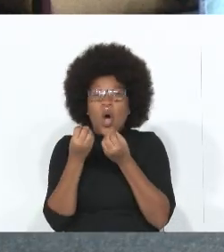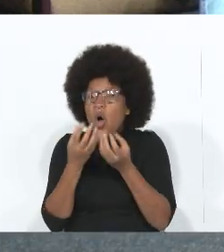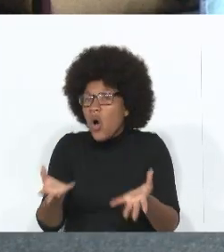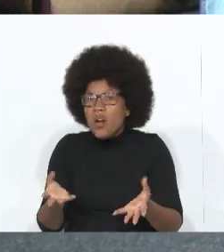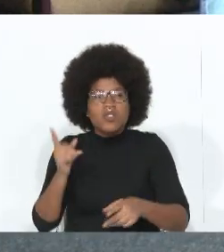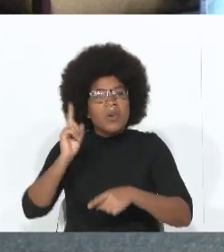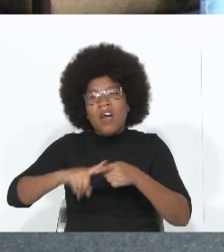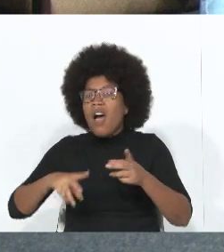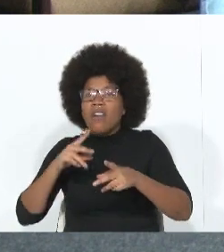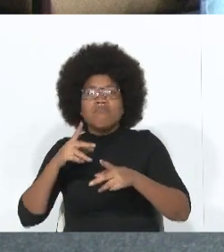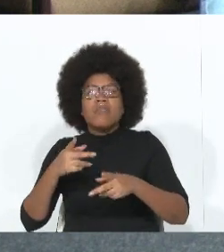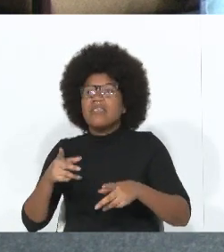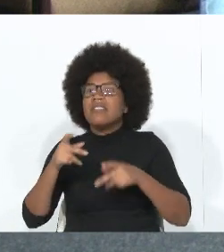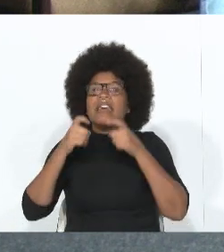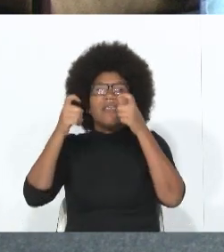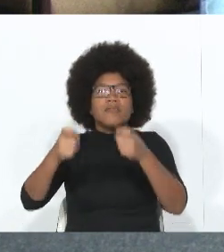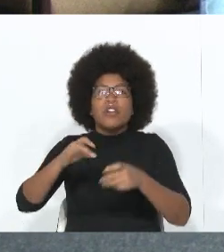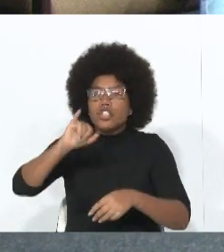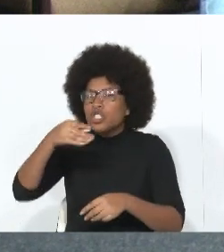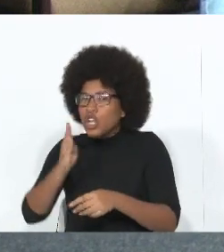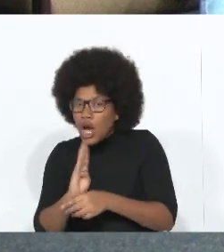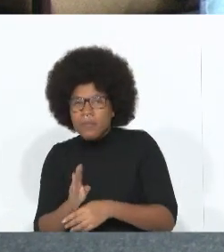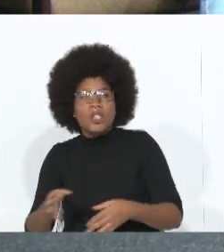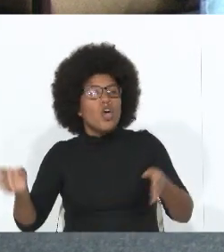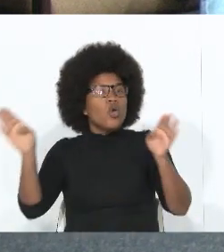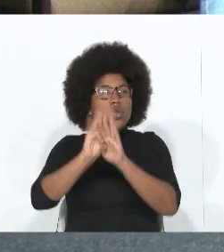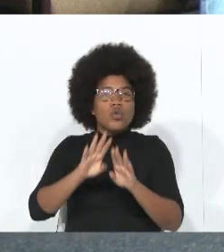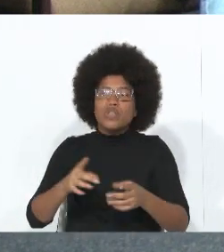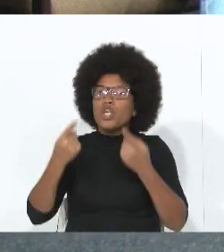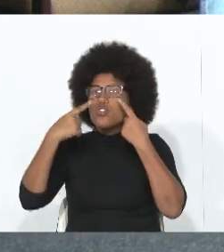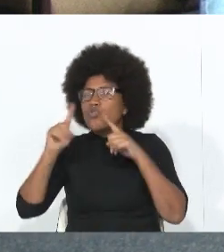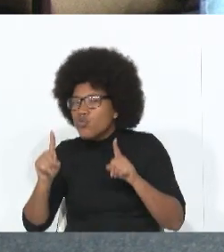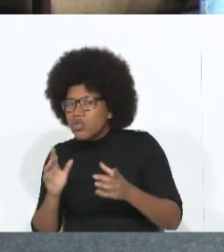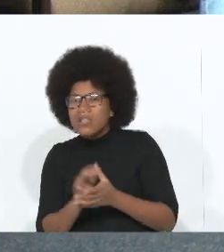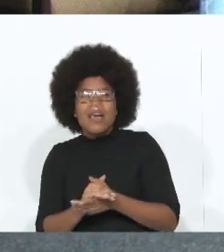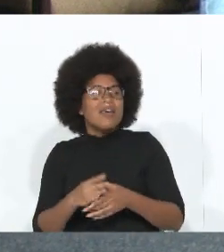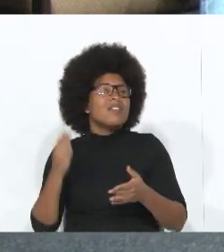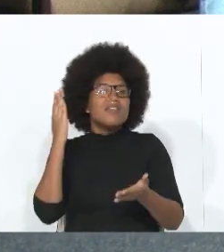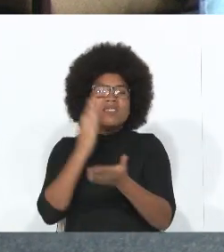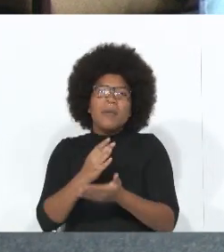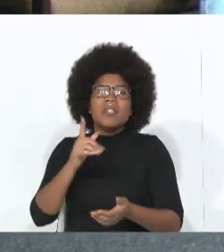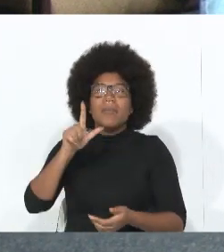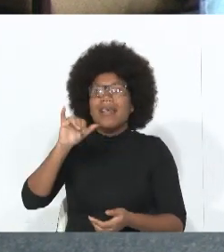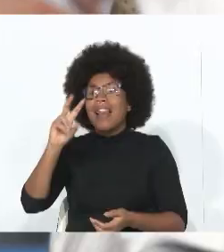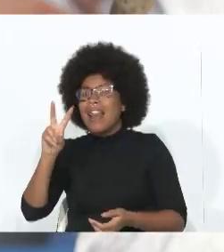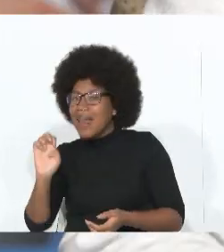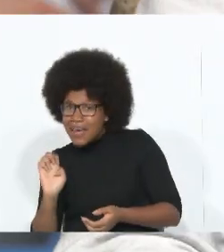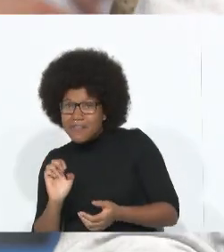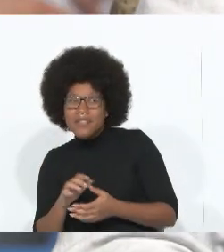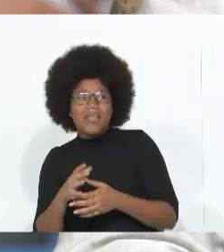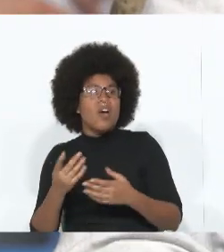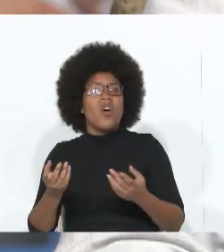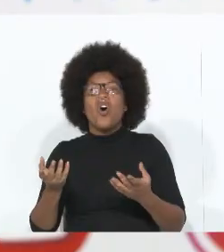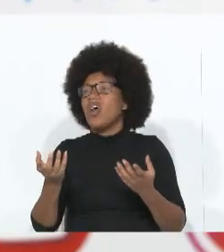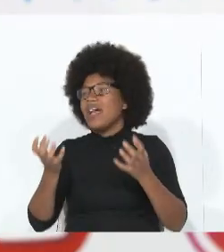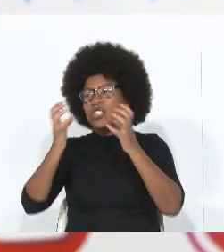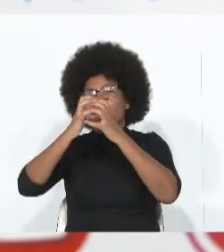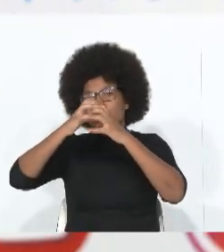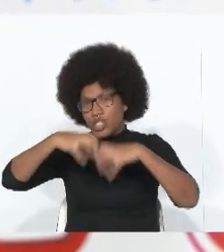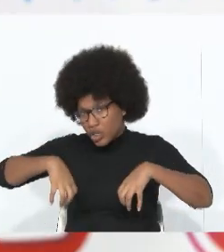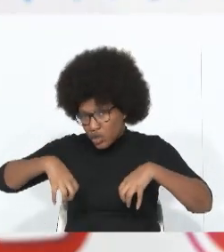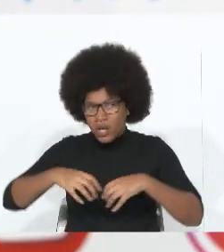people on. I mean, we had to close down the newsroom, we had to stop some of the live stuff. We just had to jettison stuff or shut down. Oh, but that was